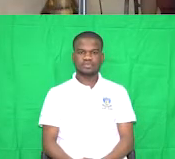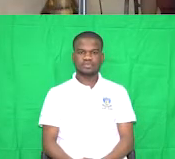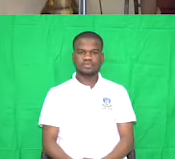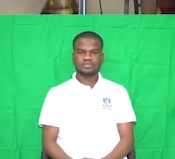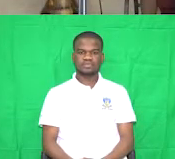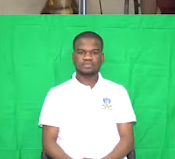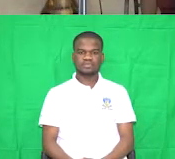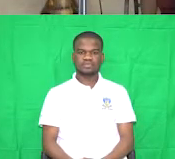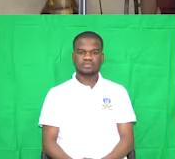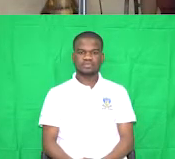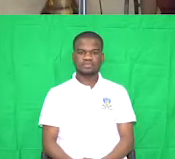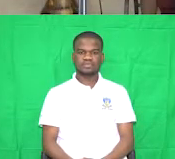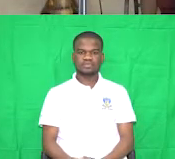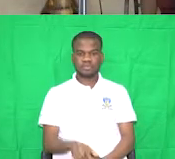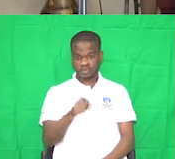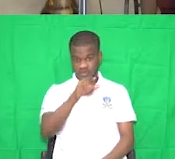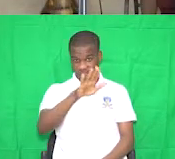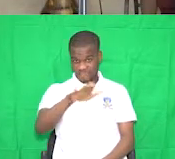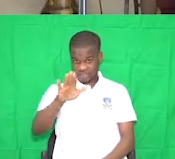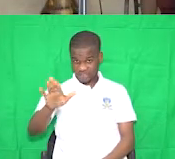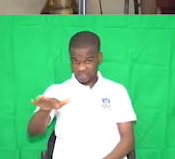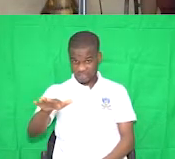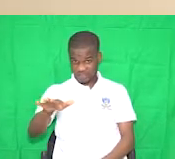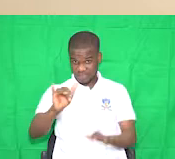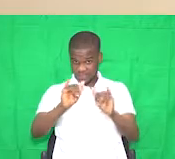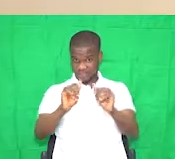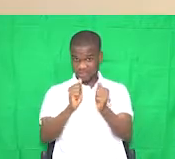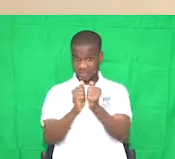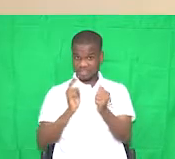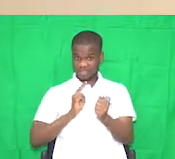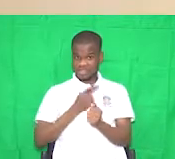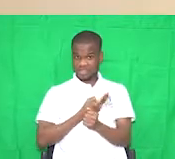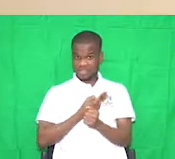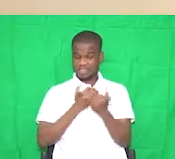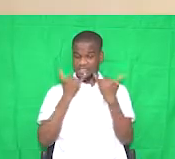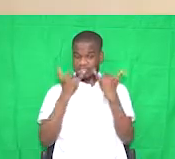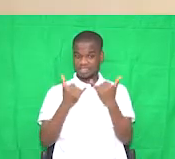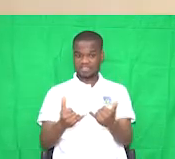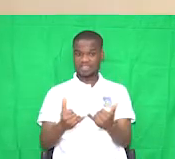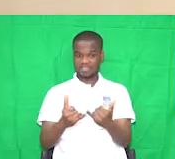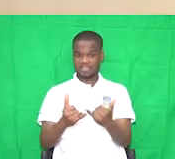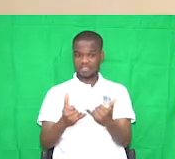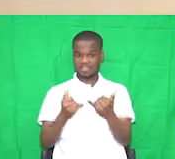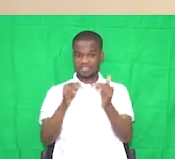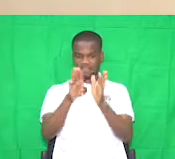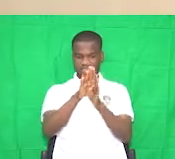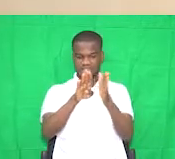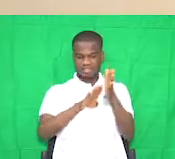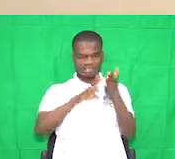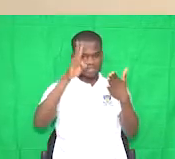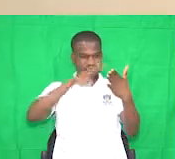I hope children at home, you are still with us. We are now going to take our memory